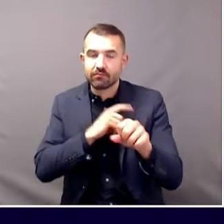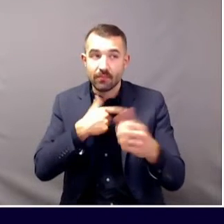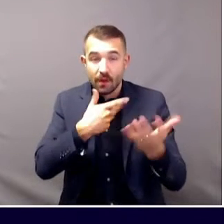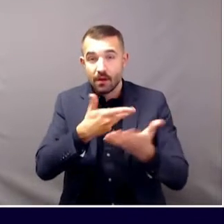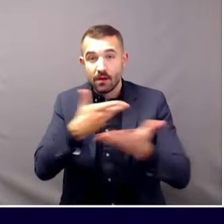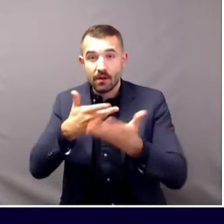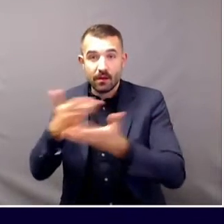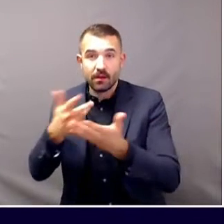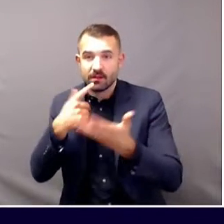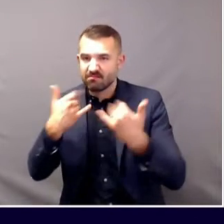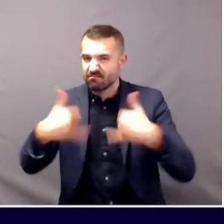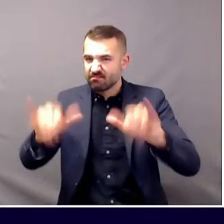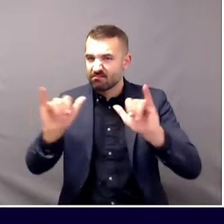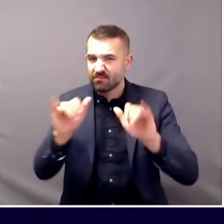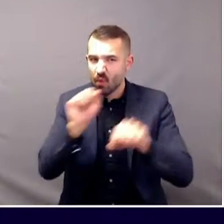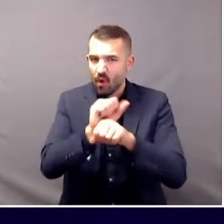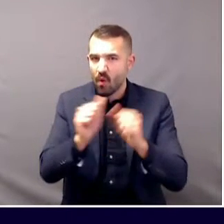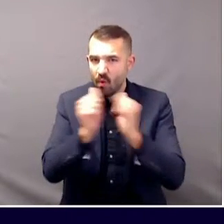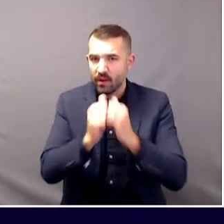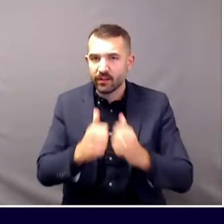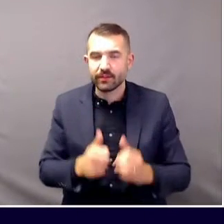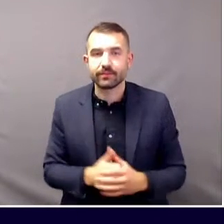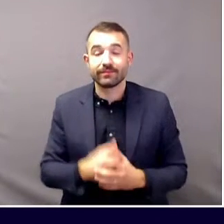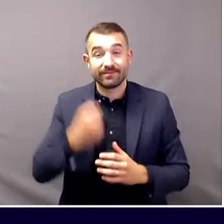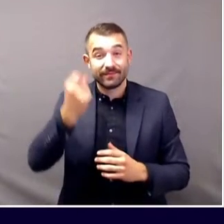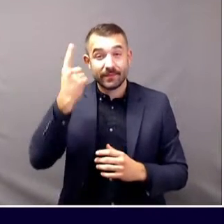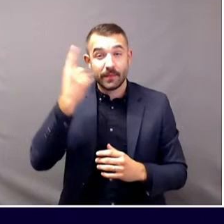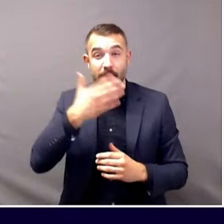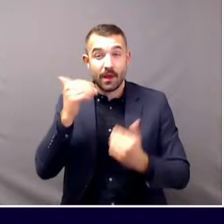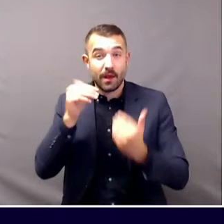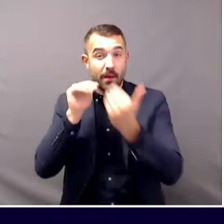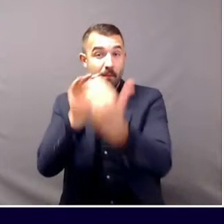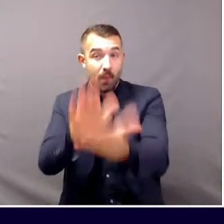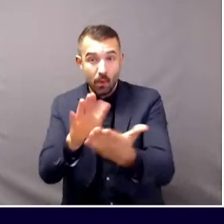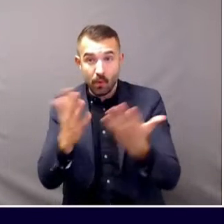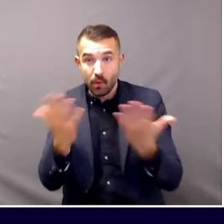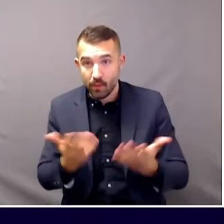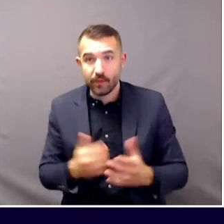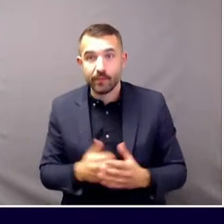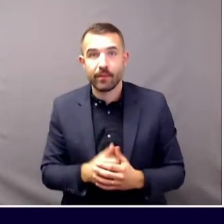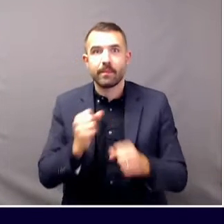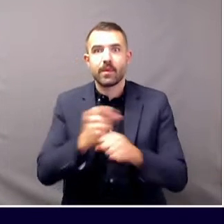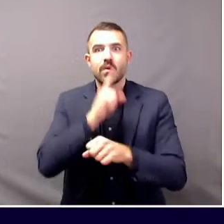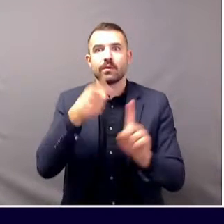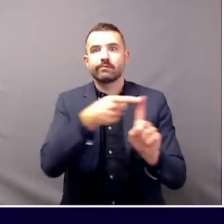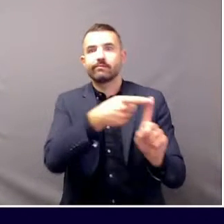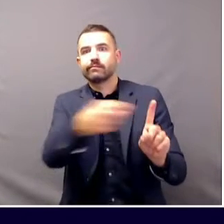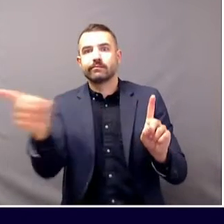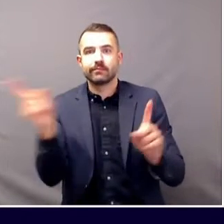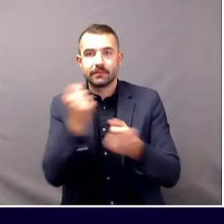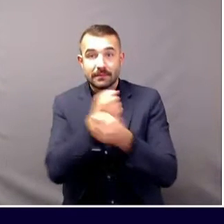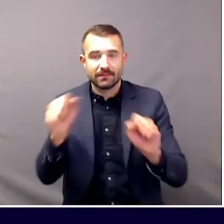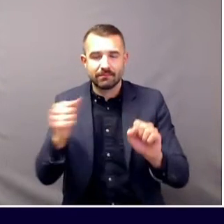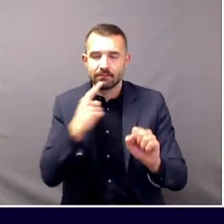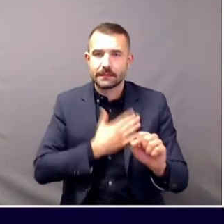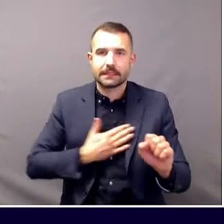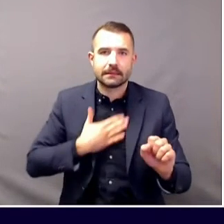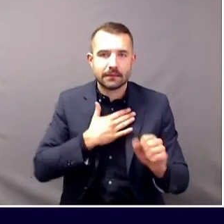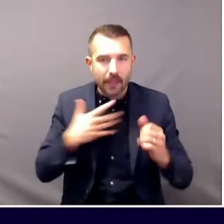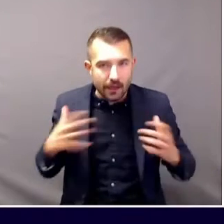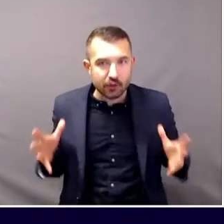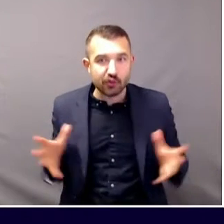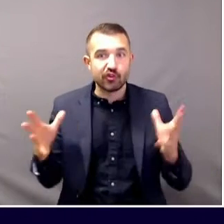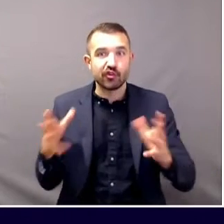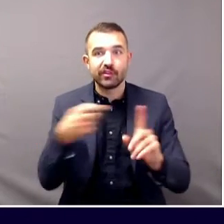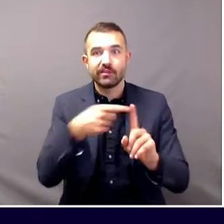the best way for us to ensure that people are safe is to just continue to encourage voluntary compliance and to